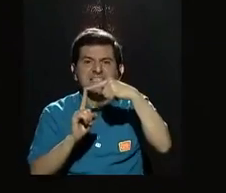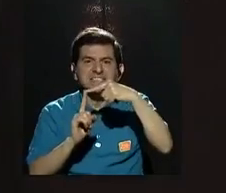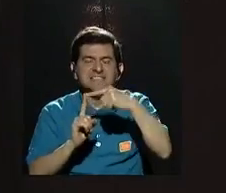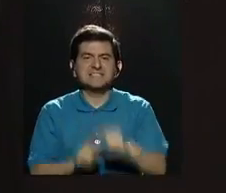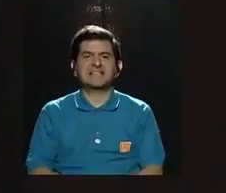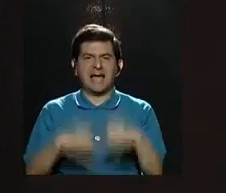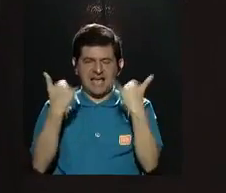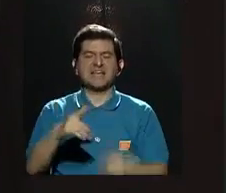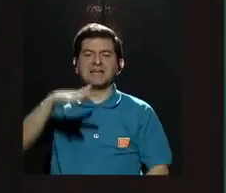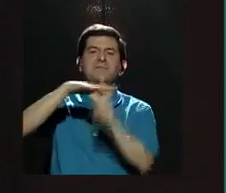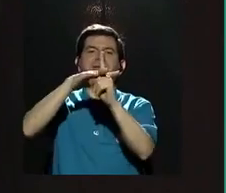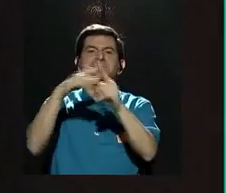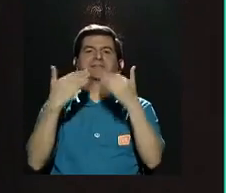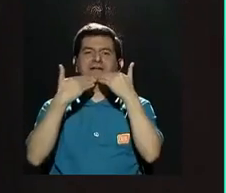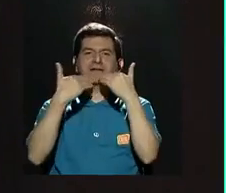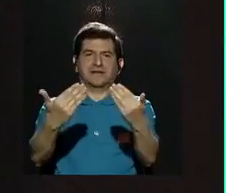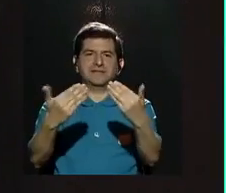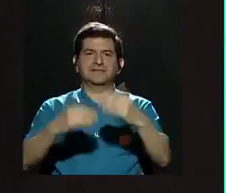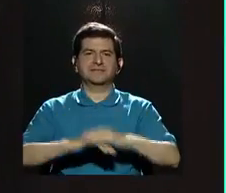much.